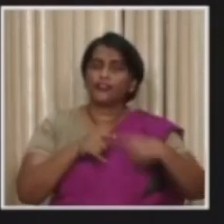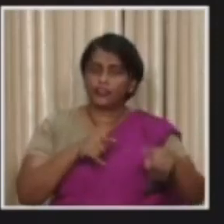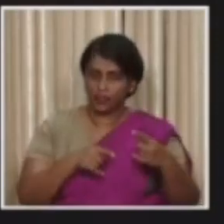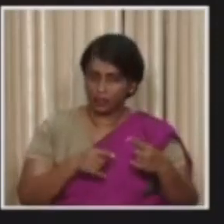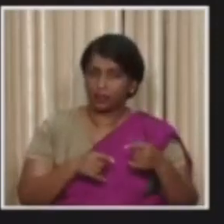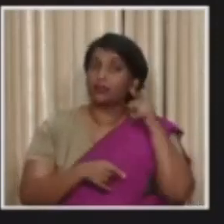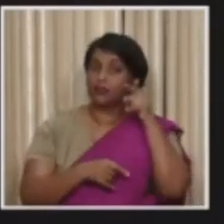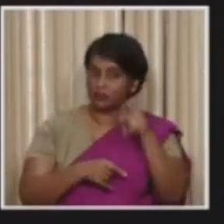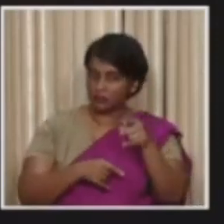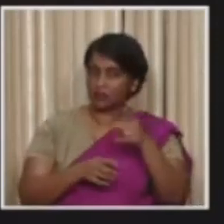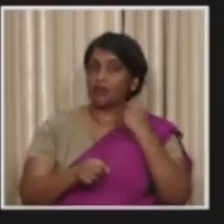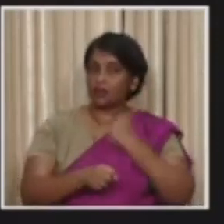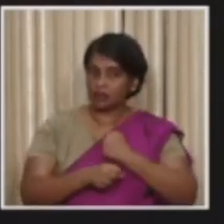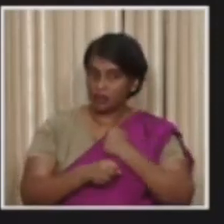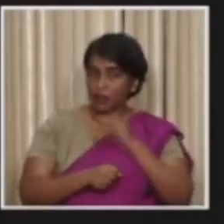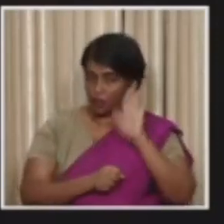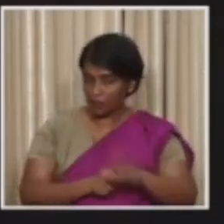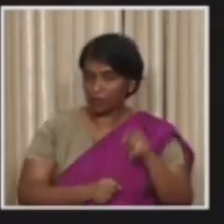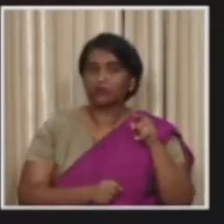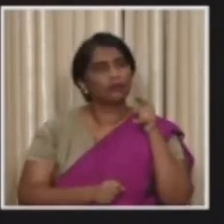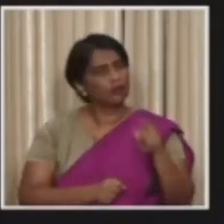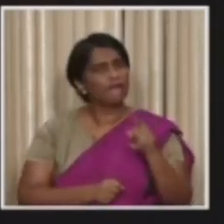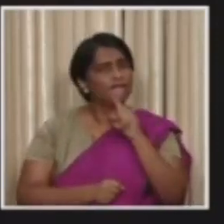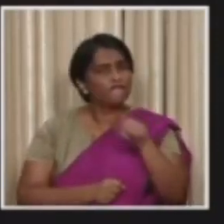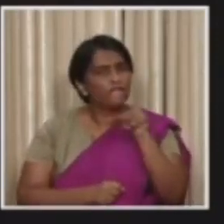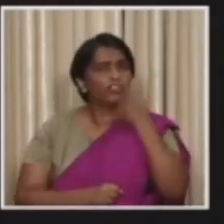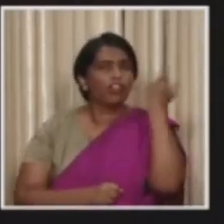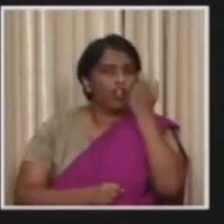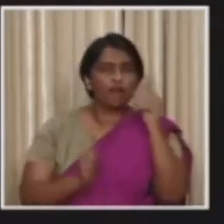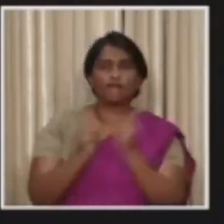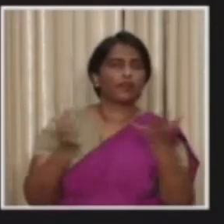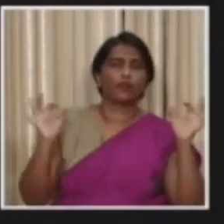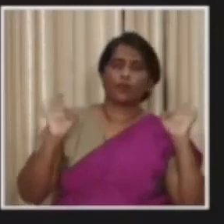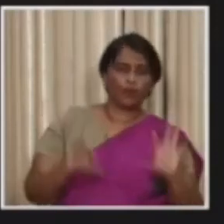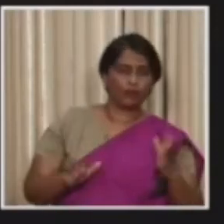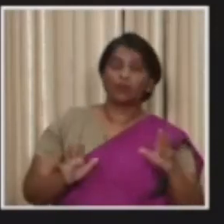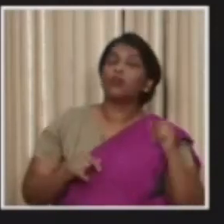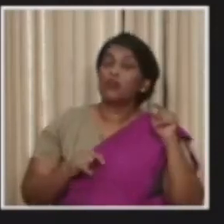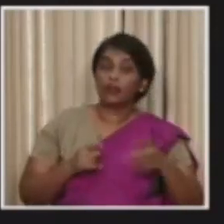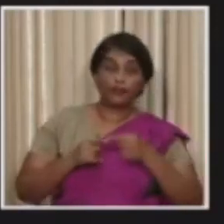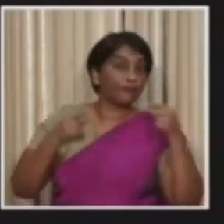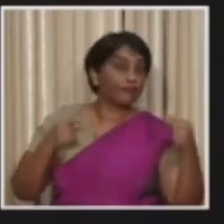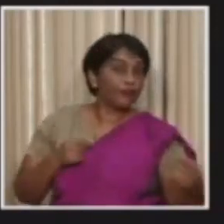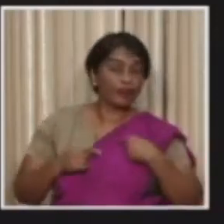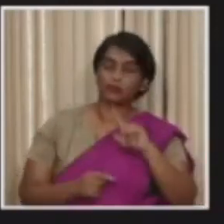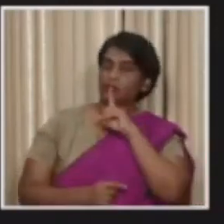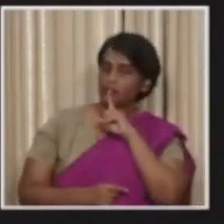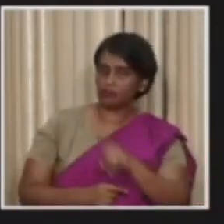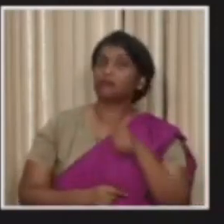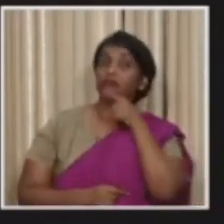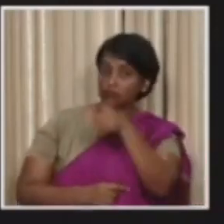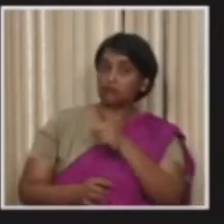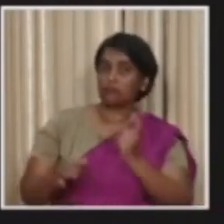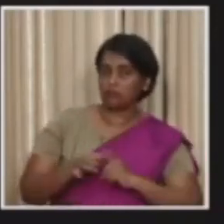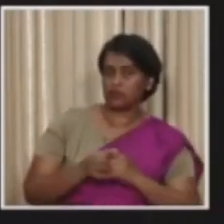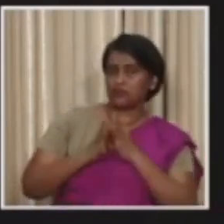will find fault, not do anything. Opposition says that you have so many cases. When you are in opposition,